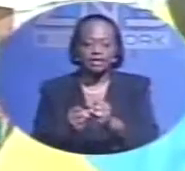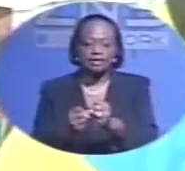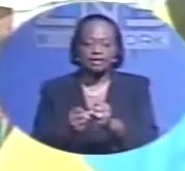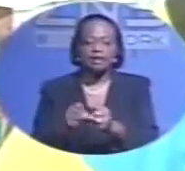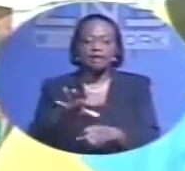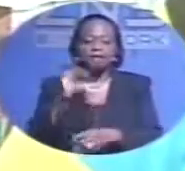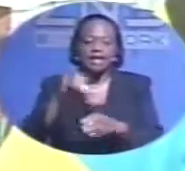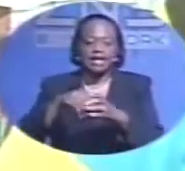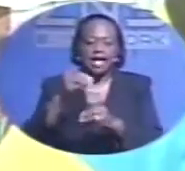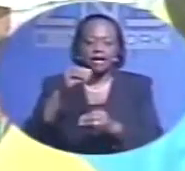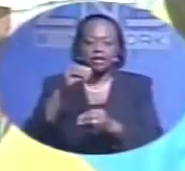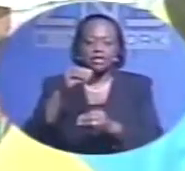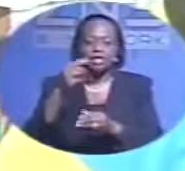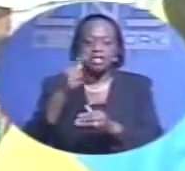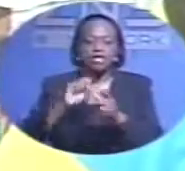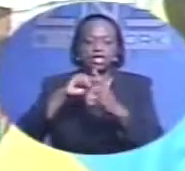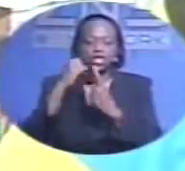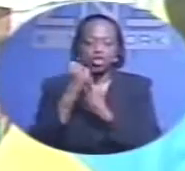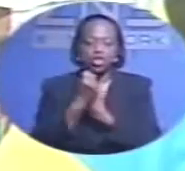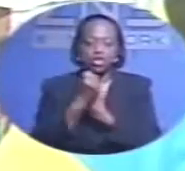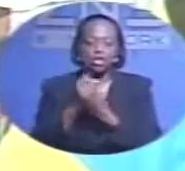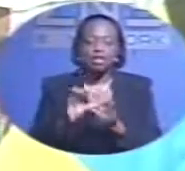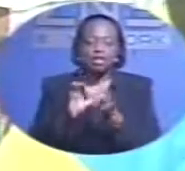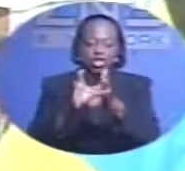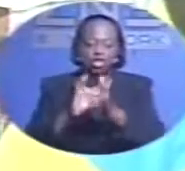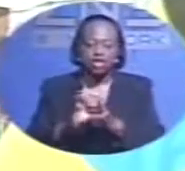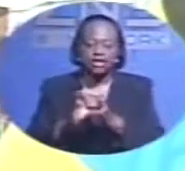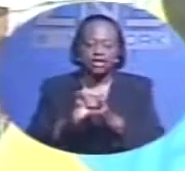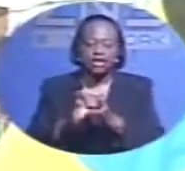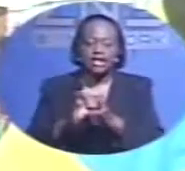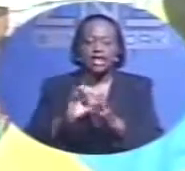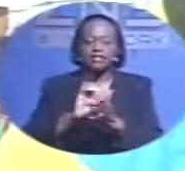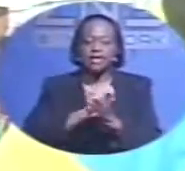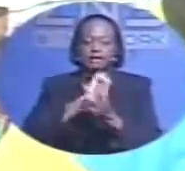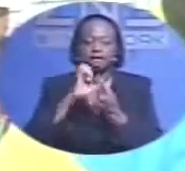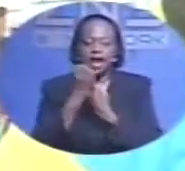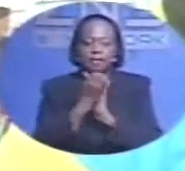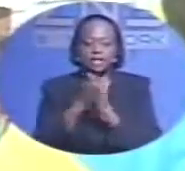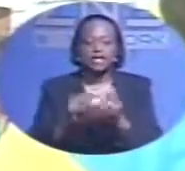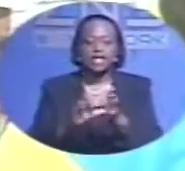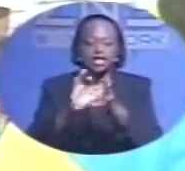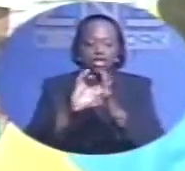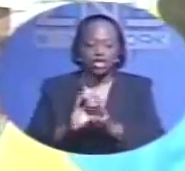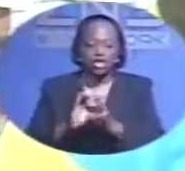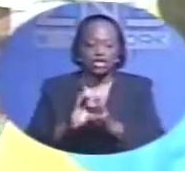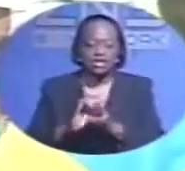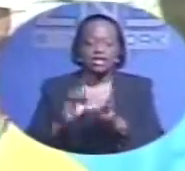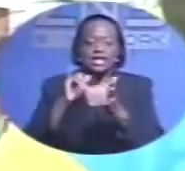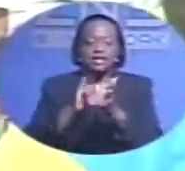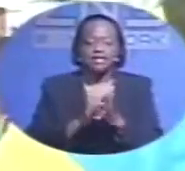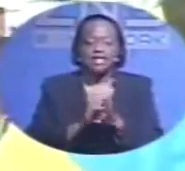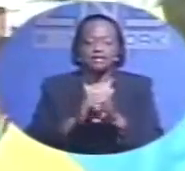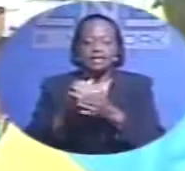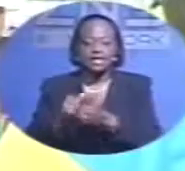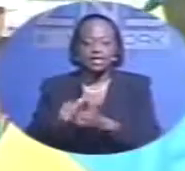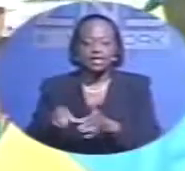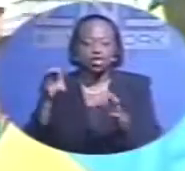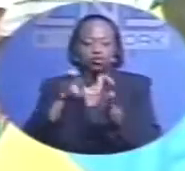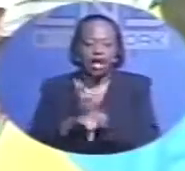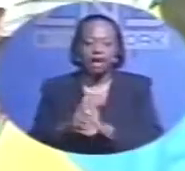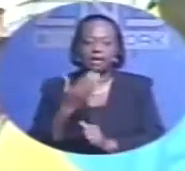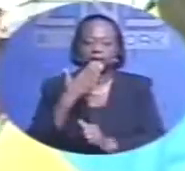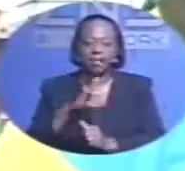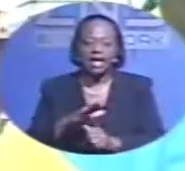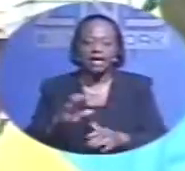social conditions, the environmental conditions that really contribute to the occurrence of crime and deviant